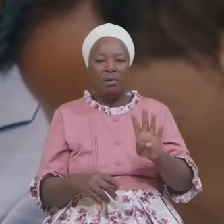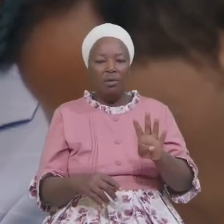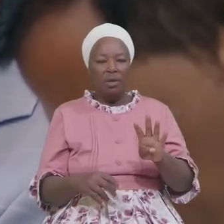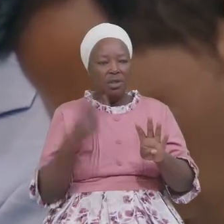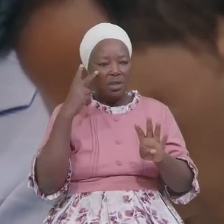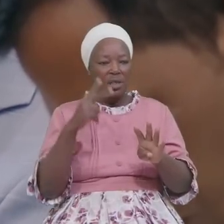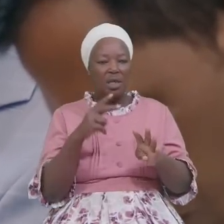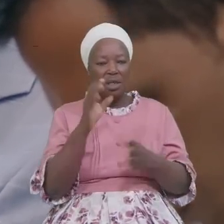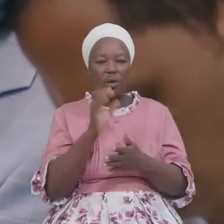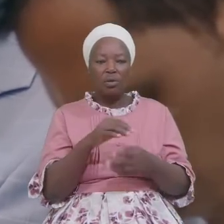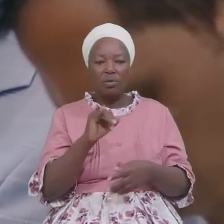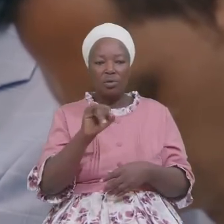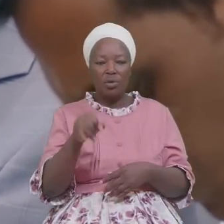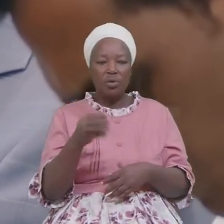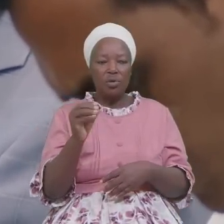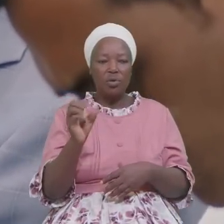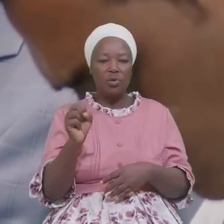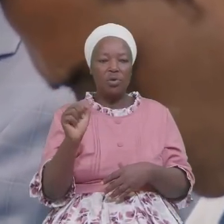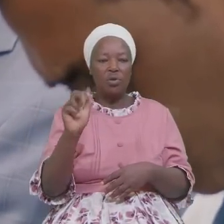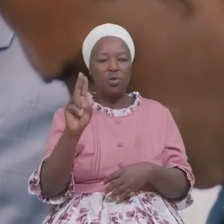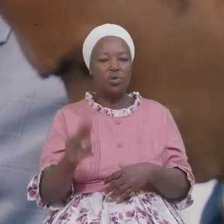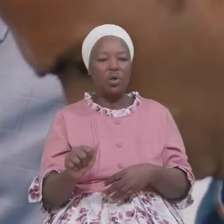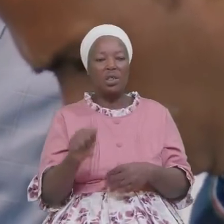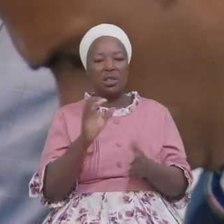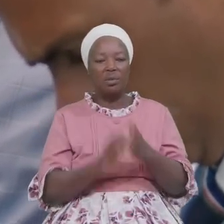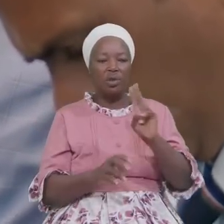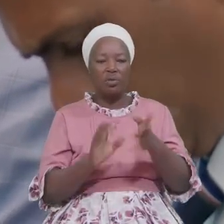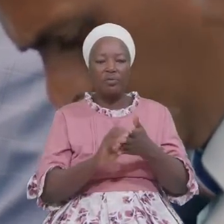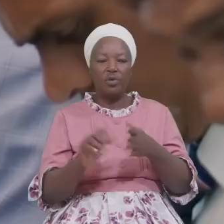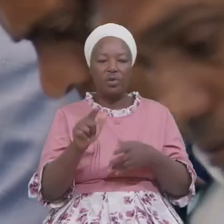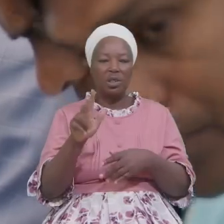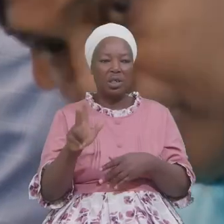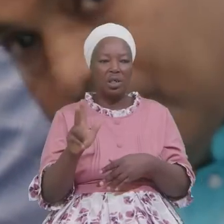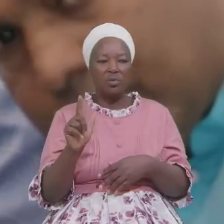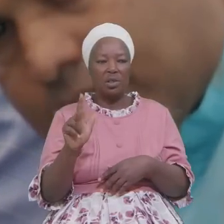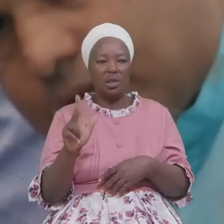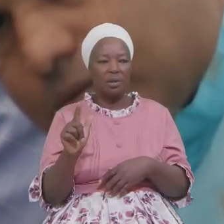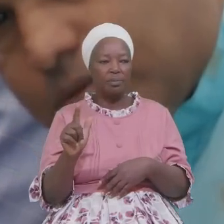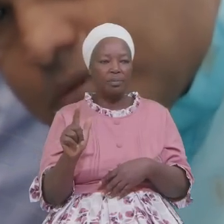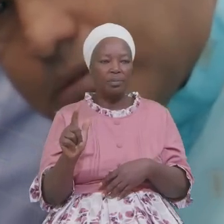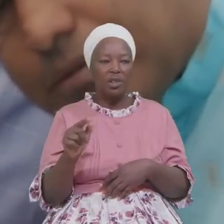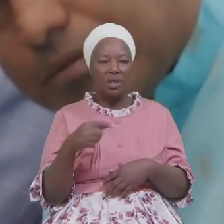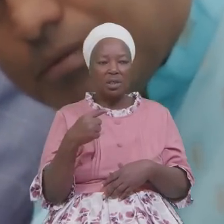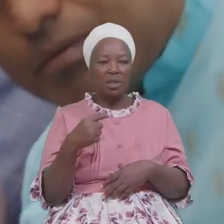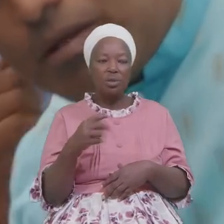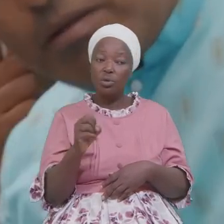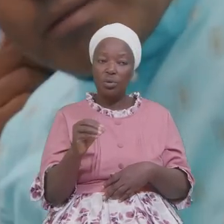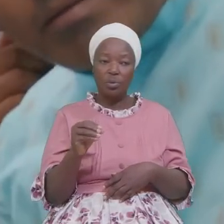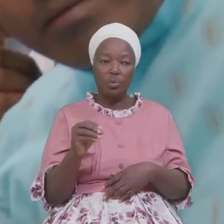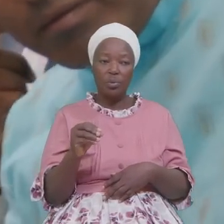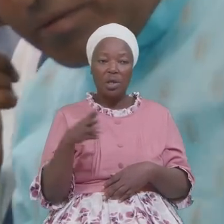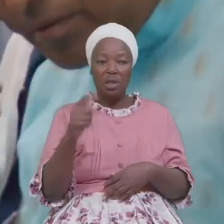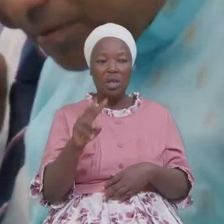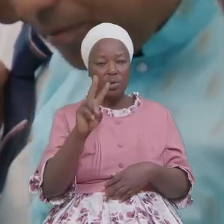chapter 2, reading from verse 23. It says in verse 23, it says, so the